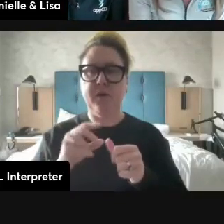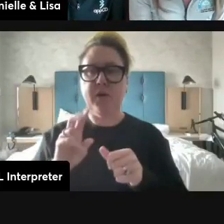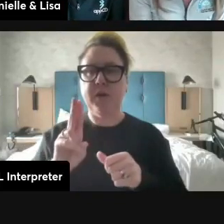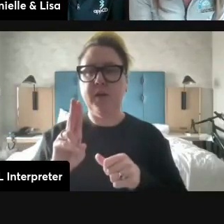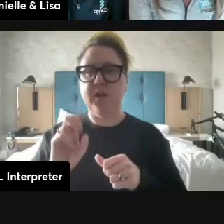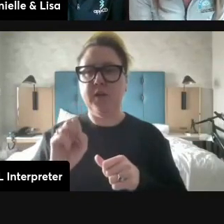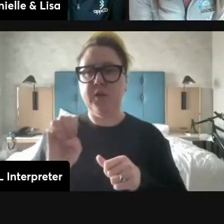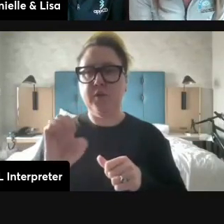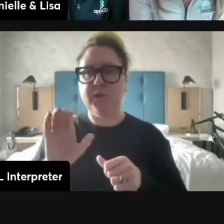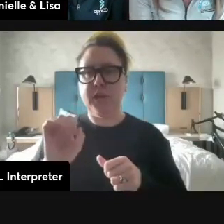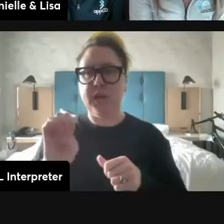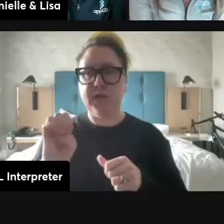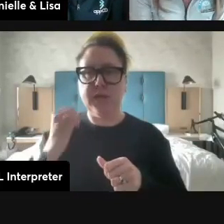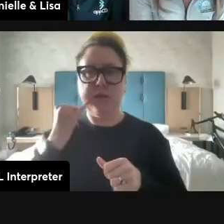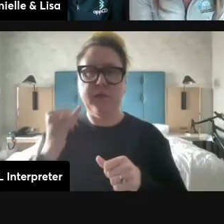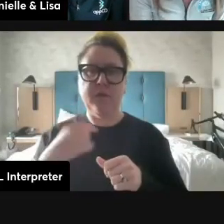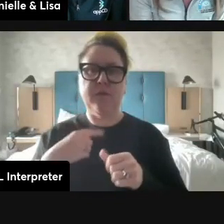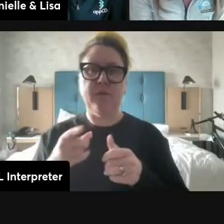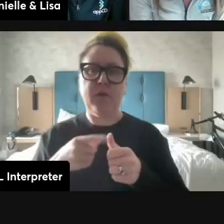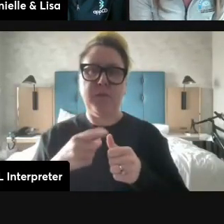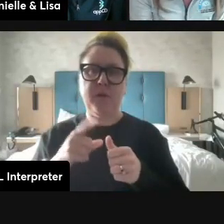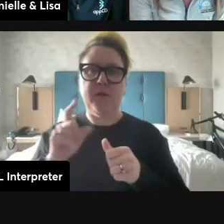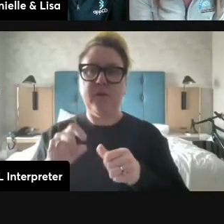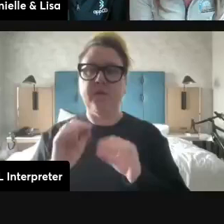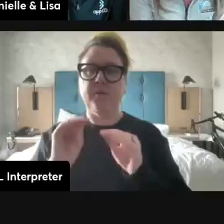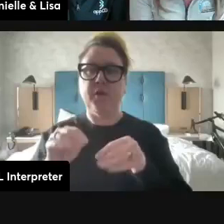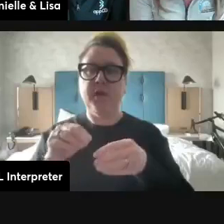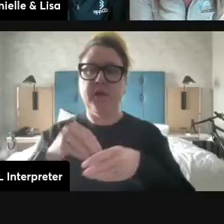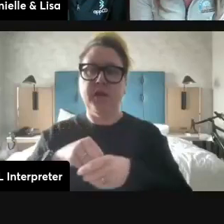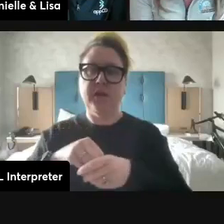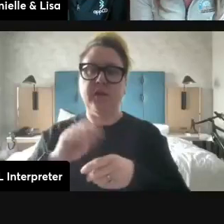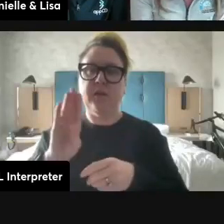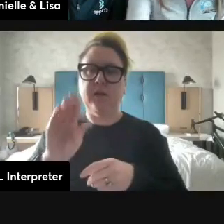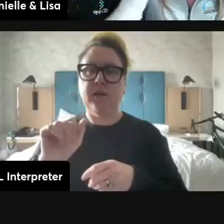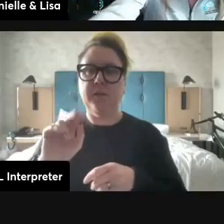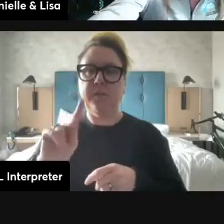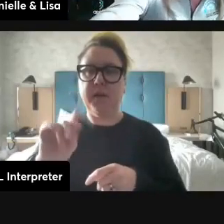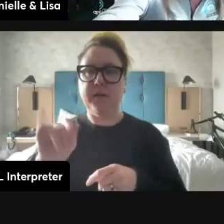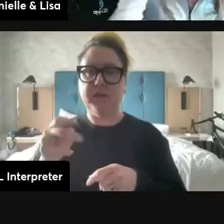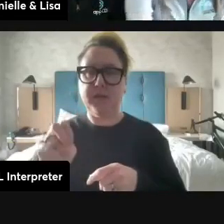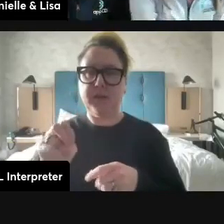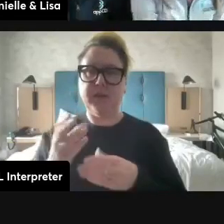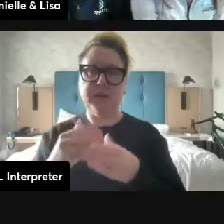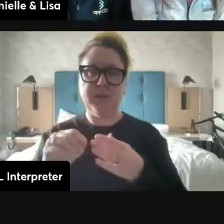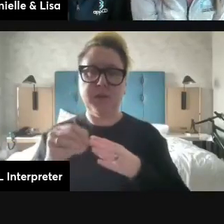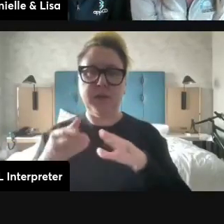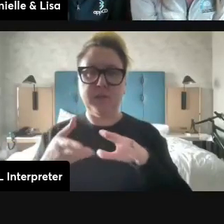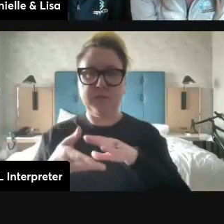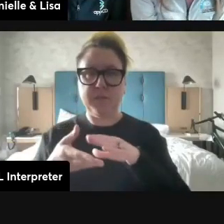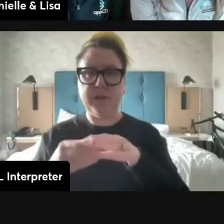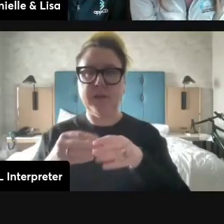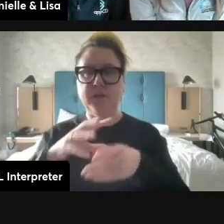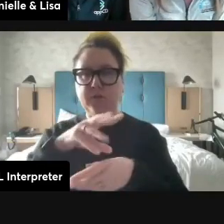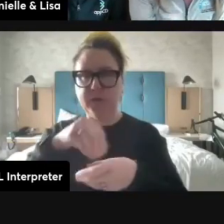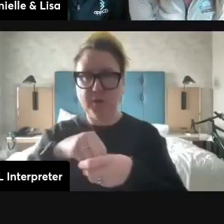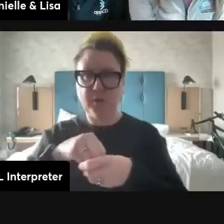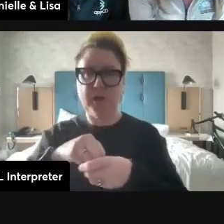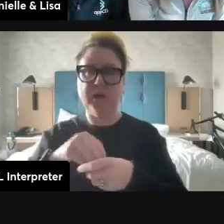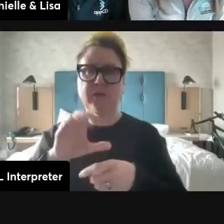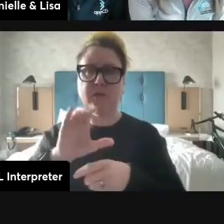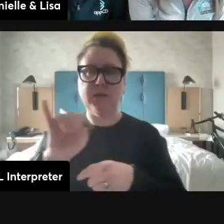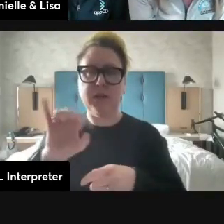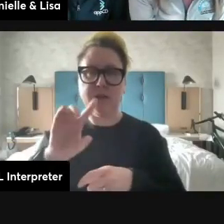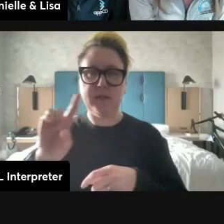production, it has to be in Backstage, and then some of those things start getting baked into our standard CI/CD pipelines and that sort of thing to try to